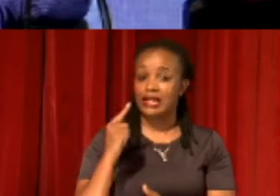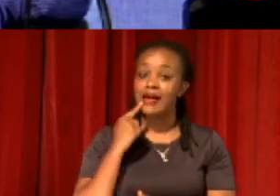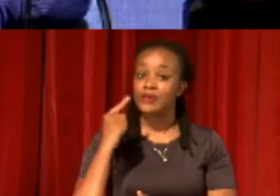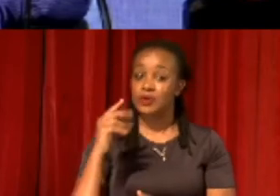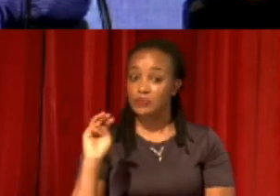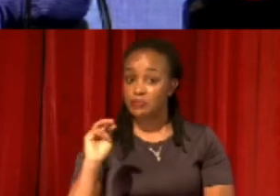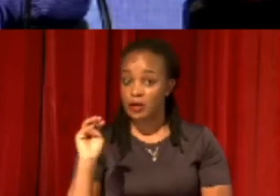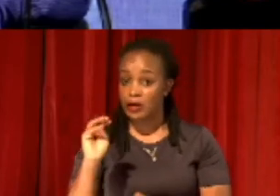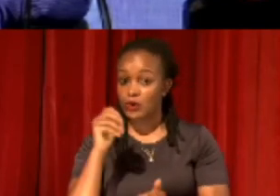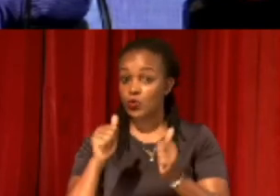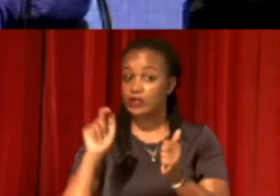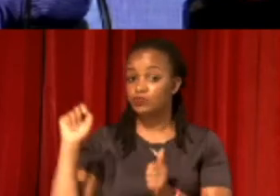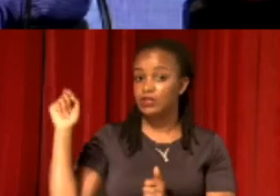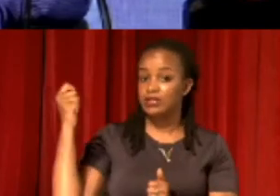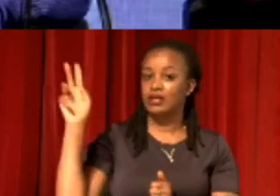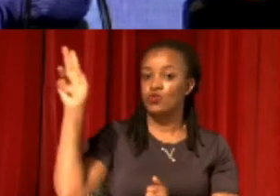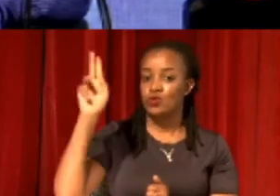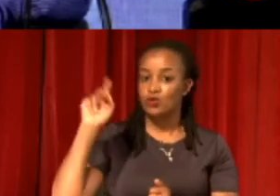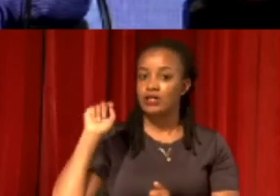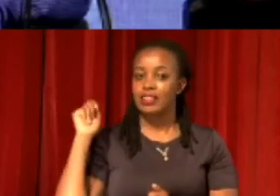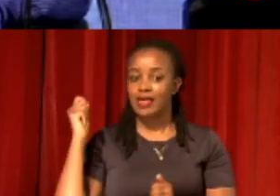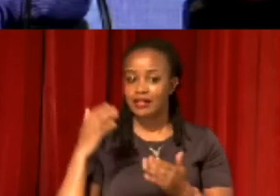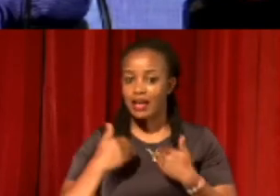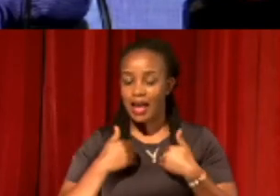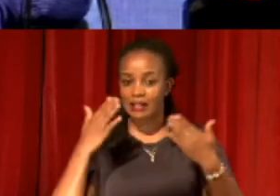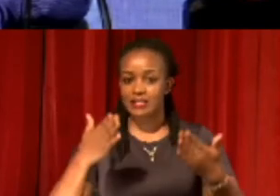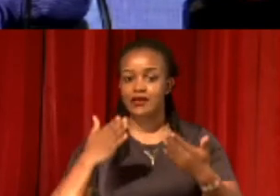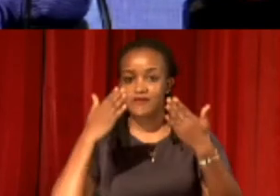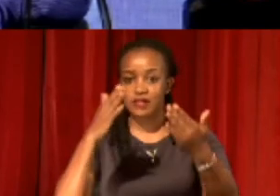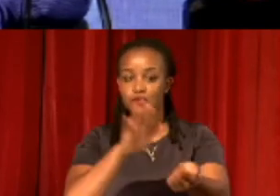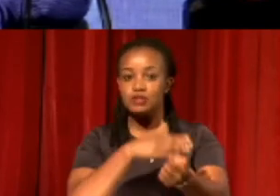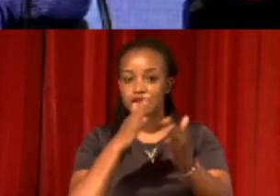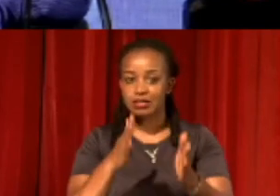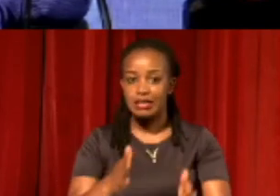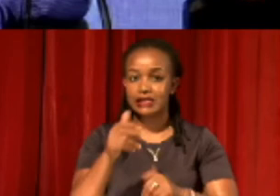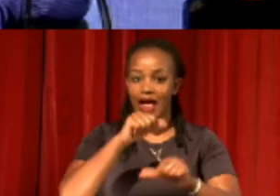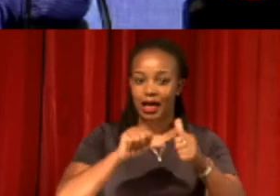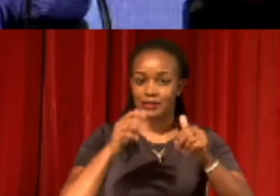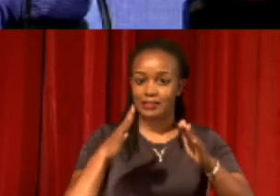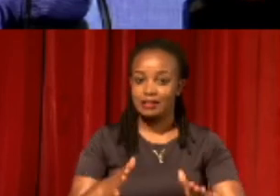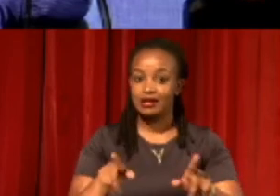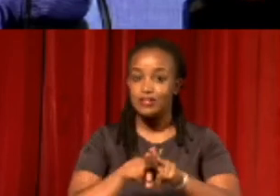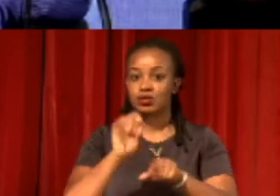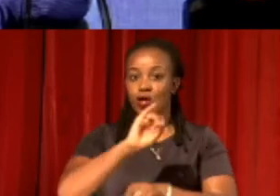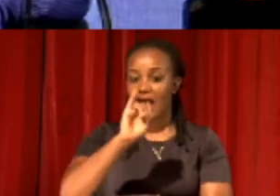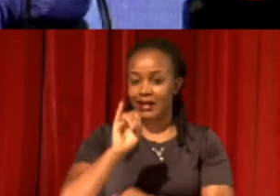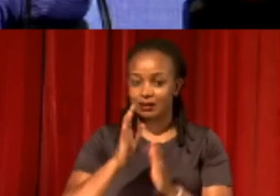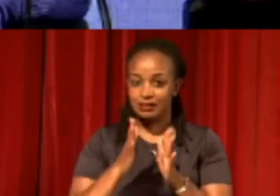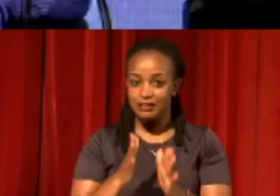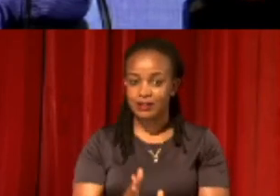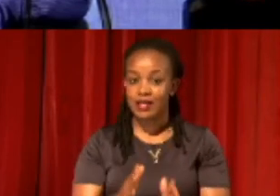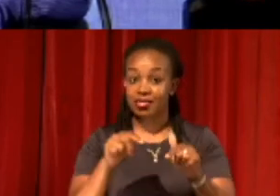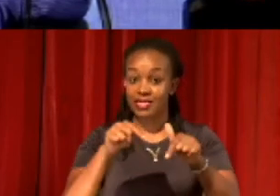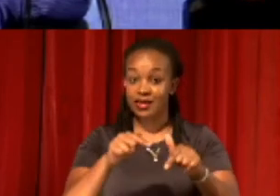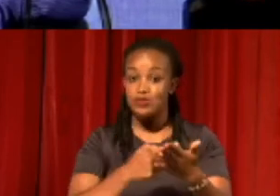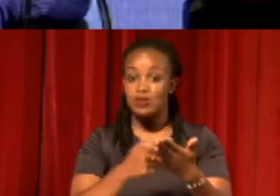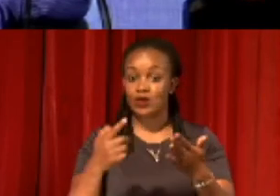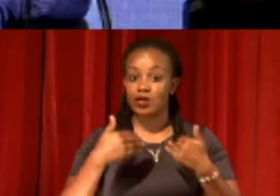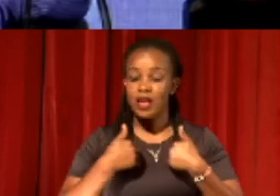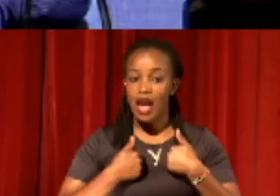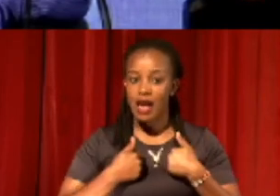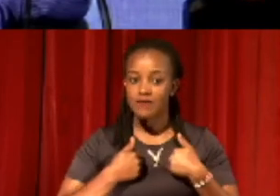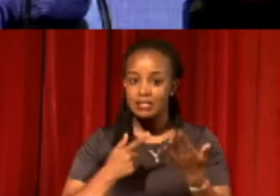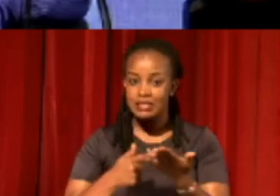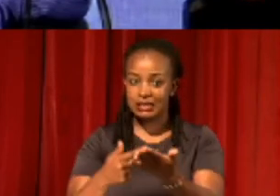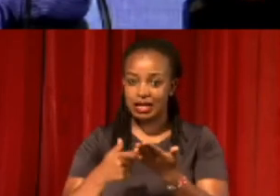President, His Excellency Uhuru Kenyatta, has given to musicians, actors, and artists. This week, we have spoken